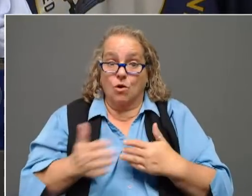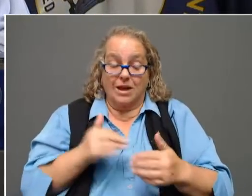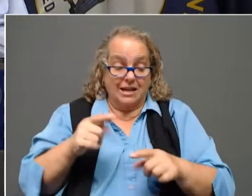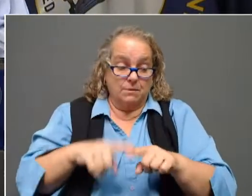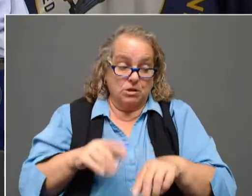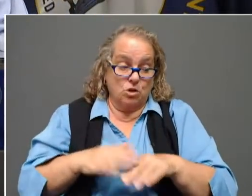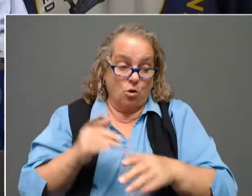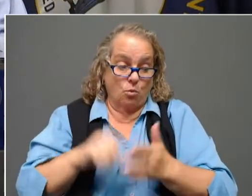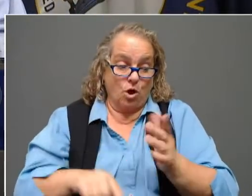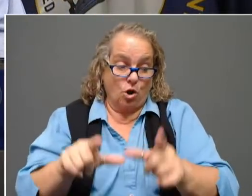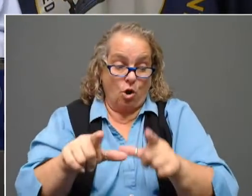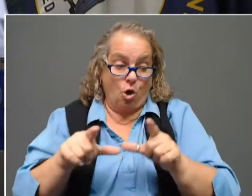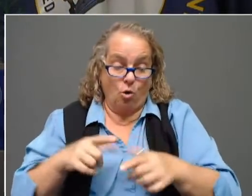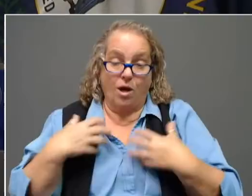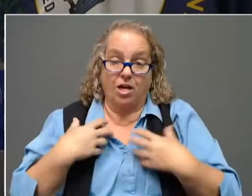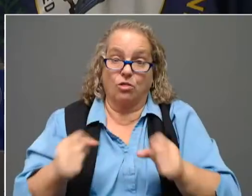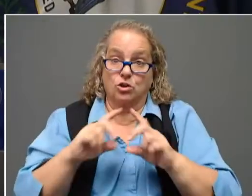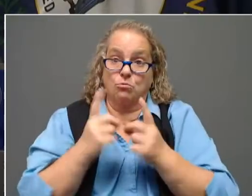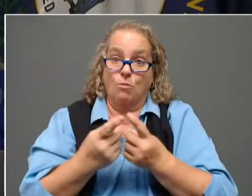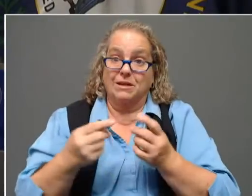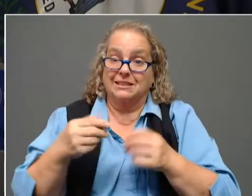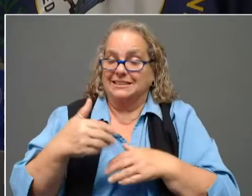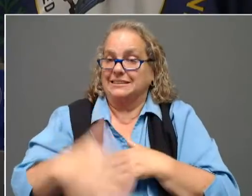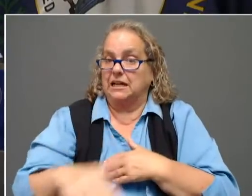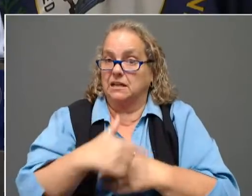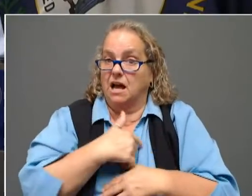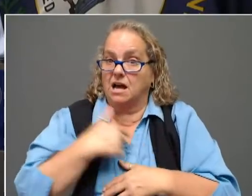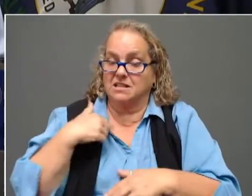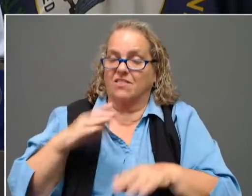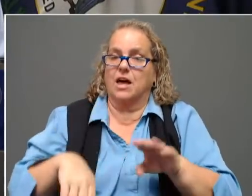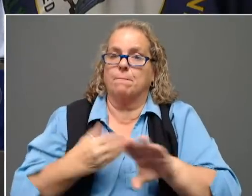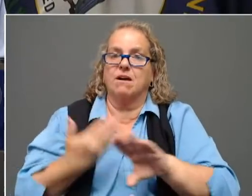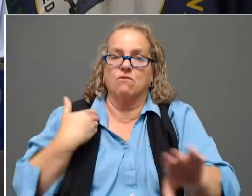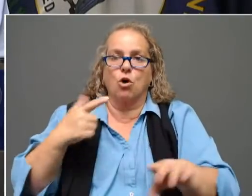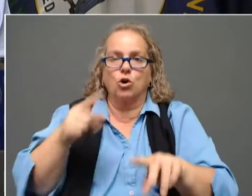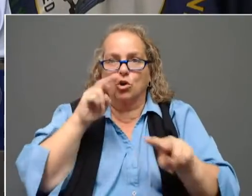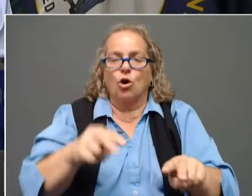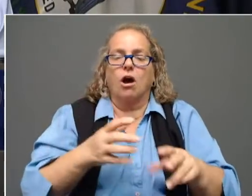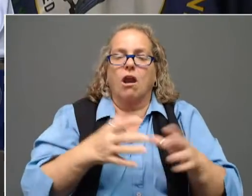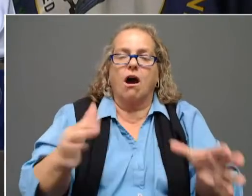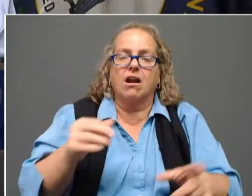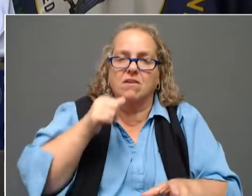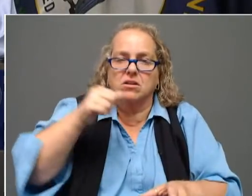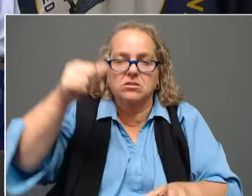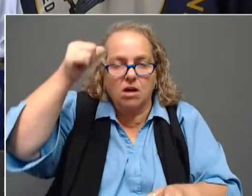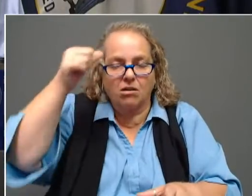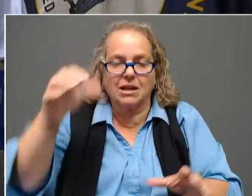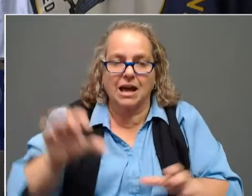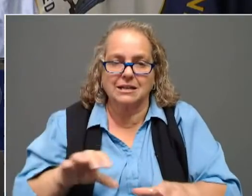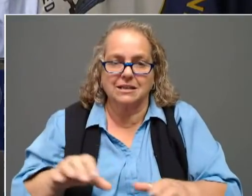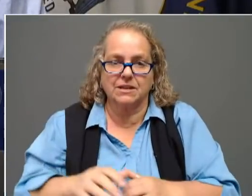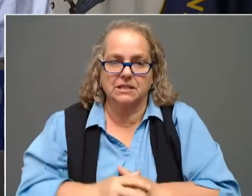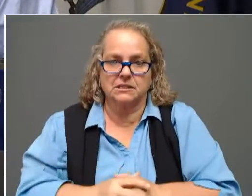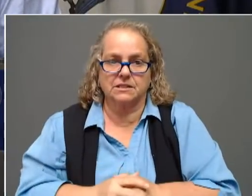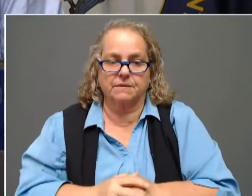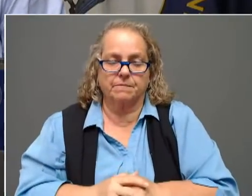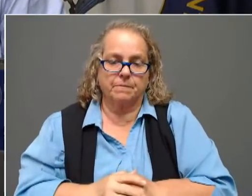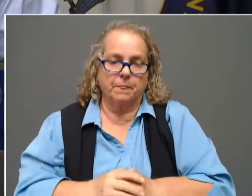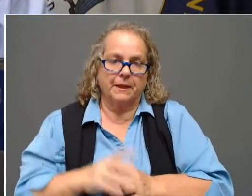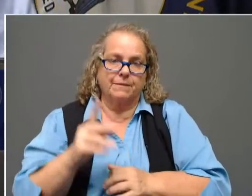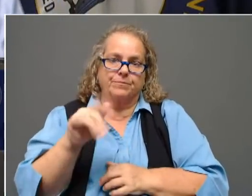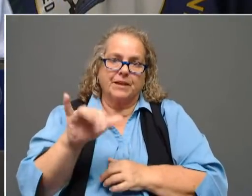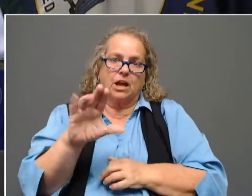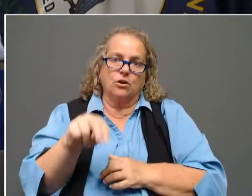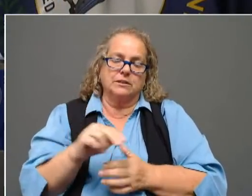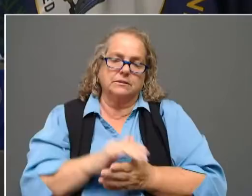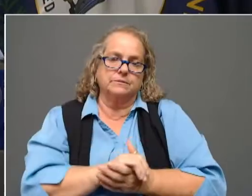departments send us than before, when you would look at a lot of adult activities. Karen? Teachers I've talked to